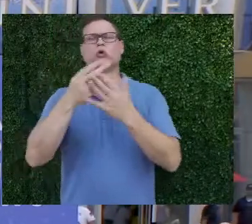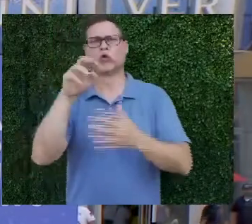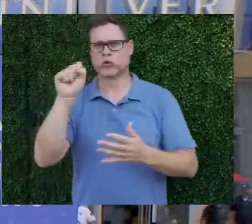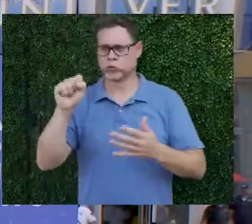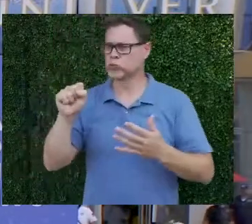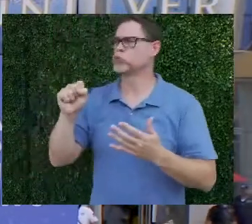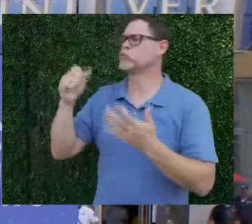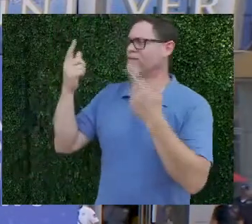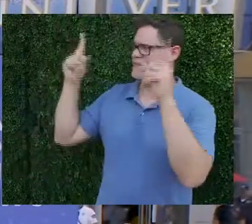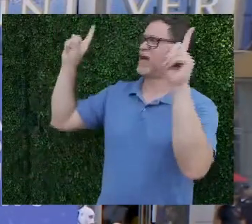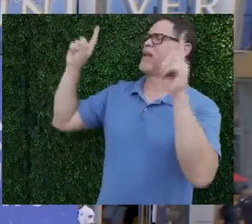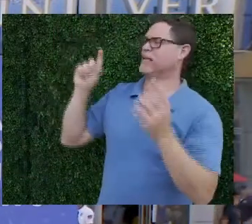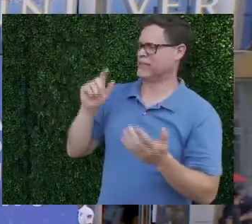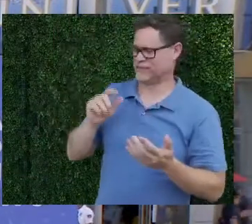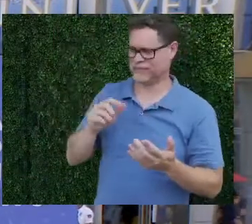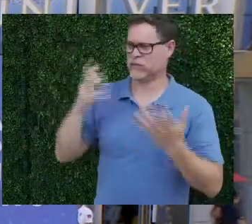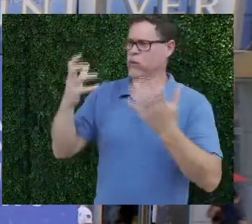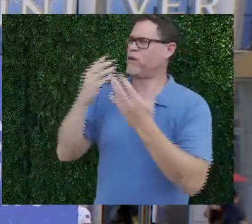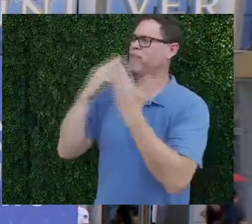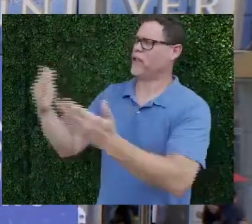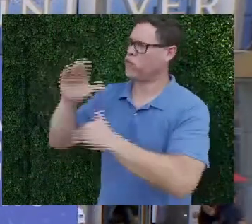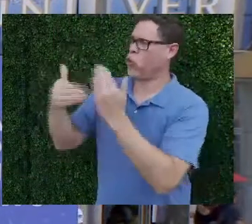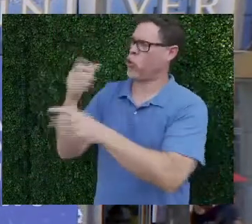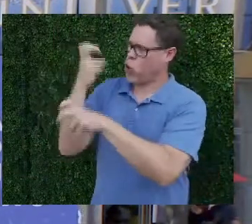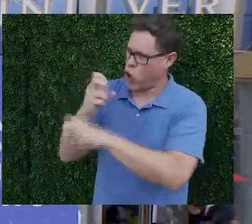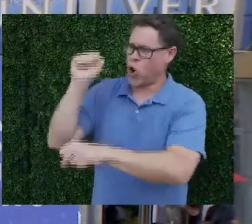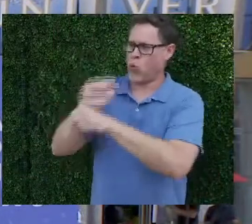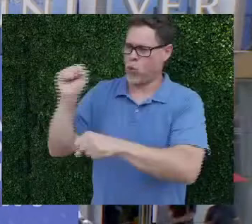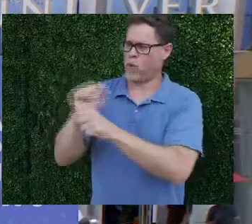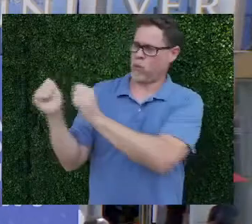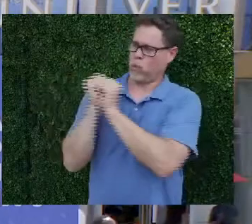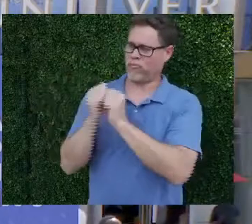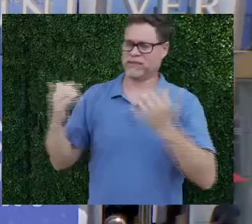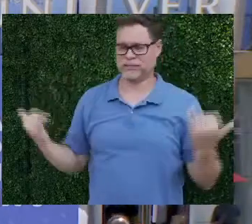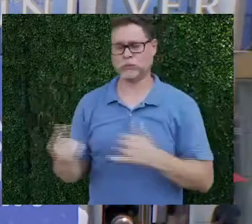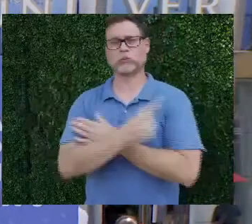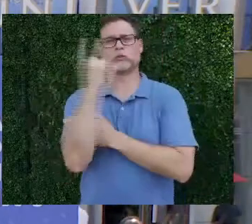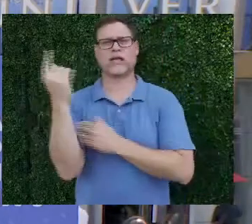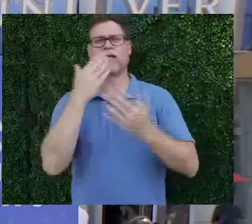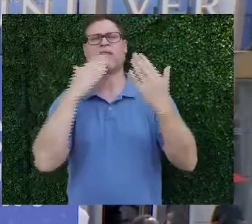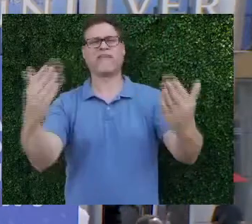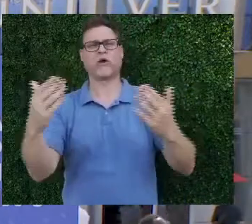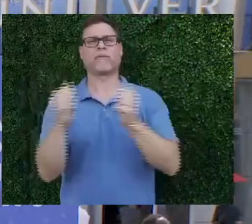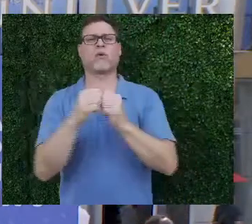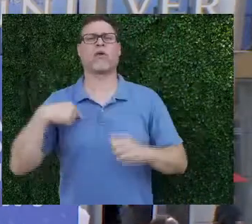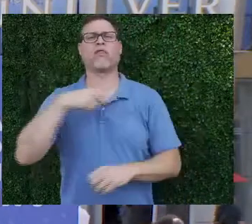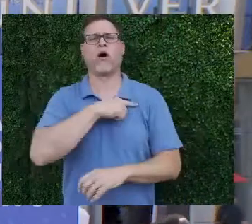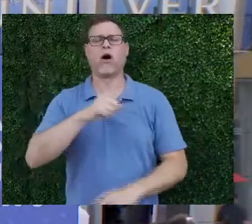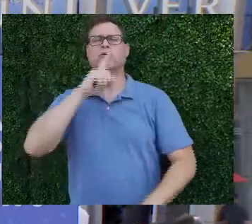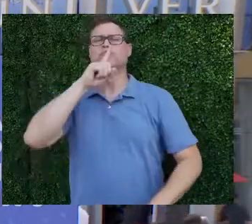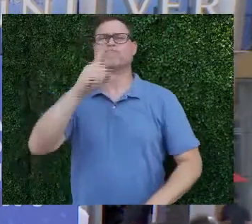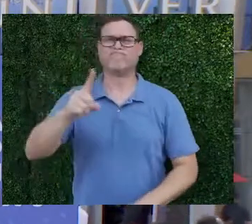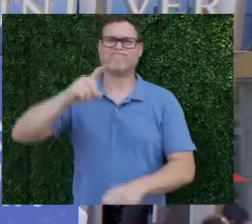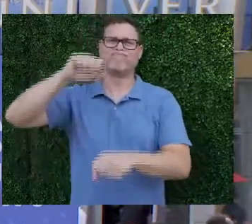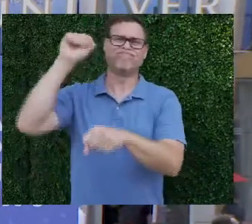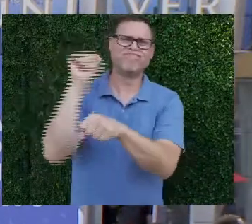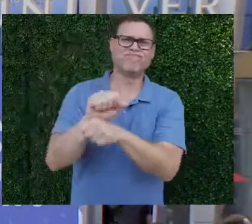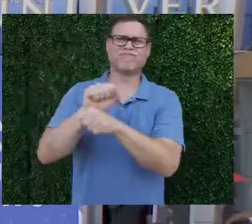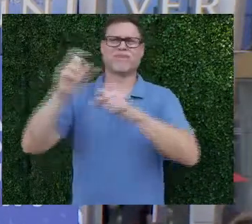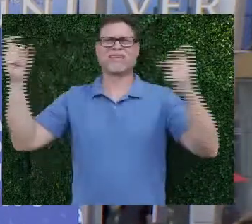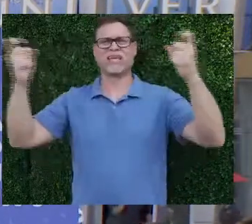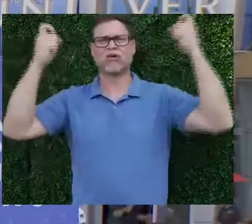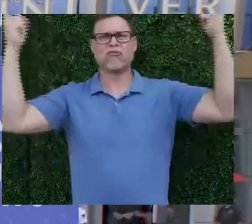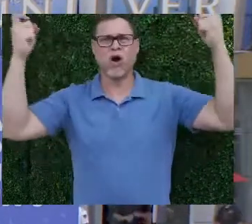Scott. And I want to just thank you for all of your hard work. Thank you for being here with us today. Thank you for being here with one of our legitimate heroes.